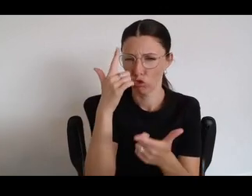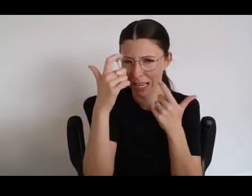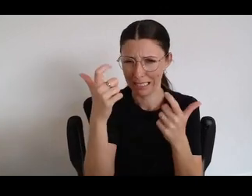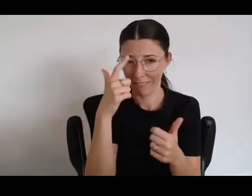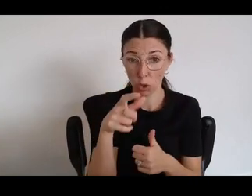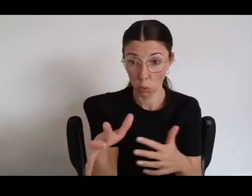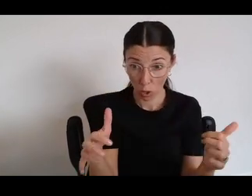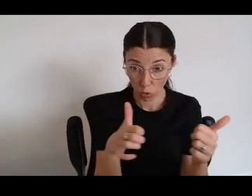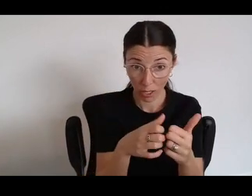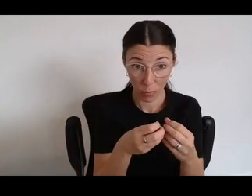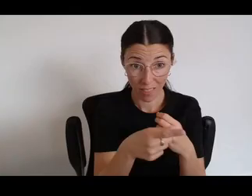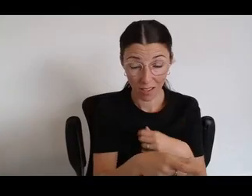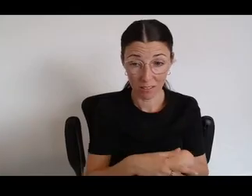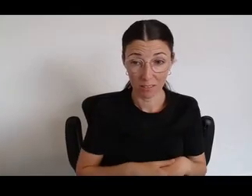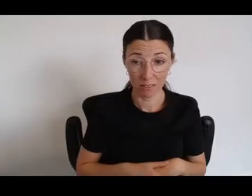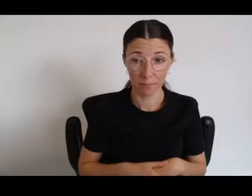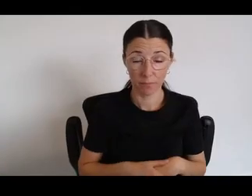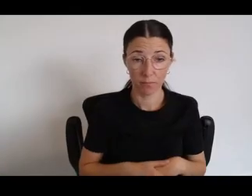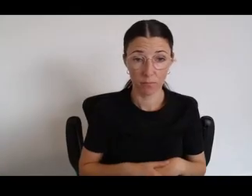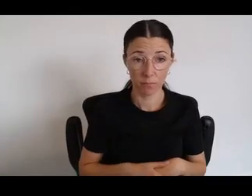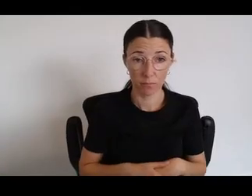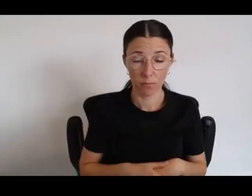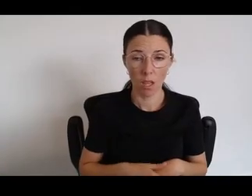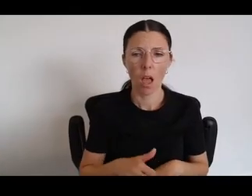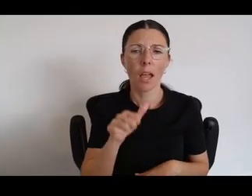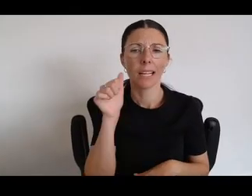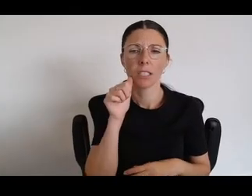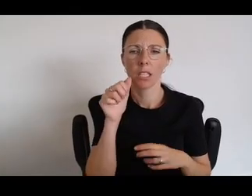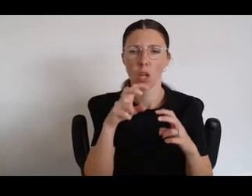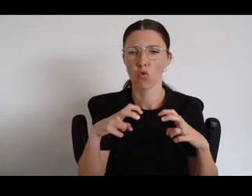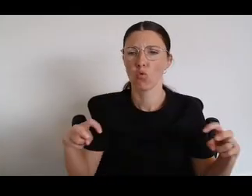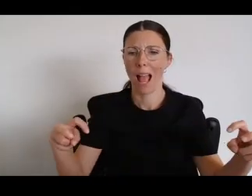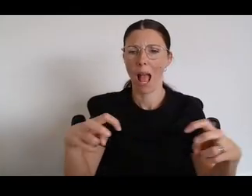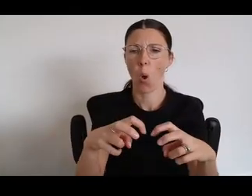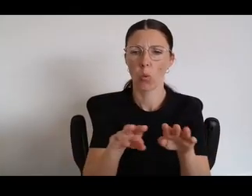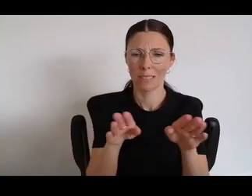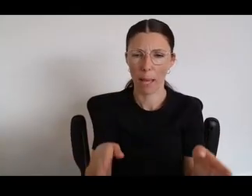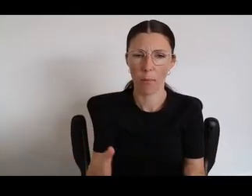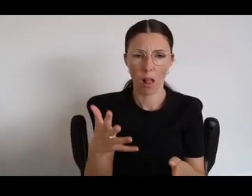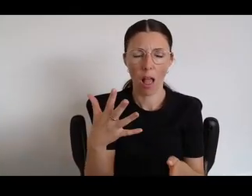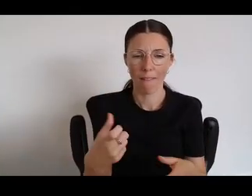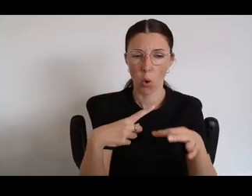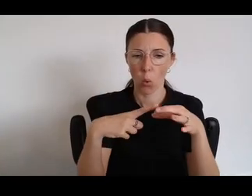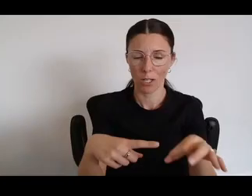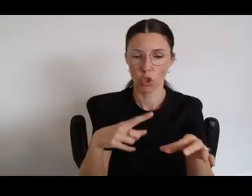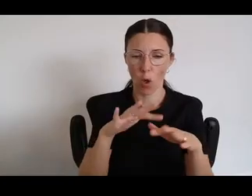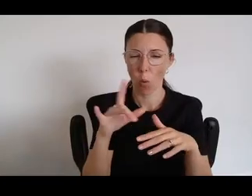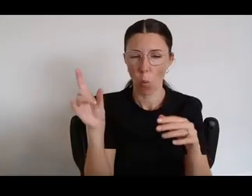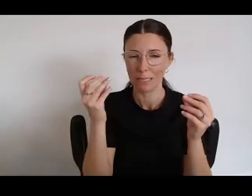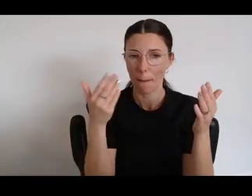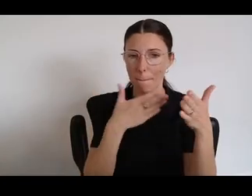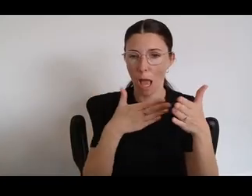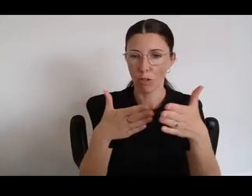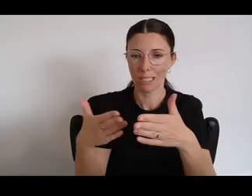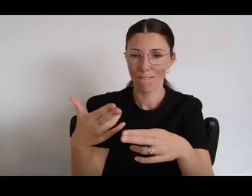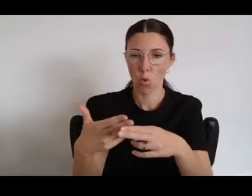At the round table yesterday, there was a question about what are some barriers to creativity, and what